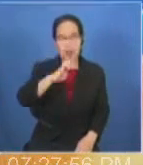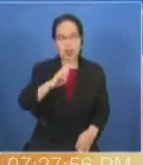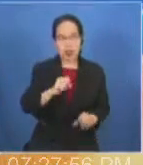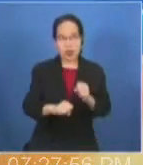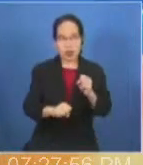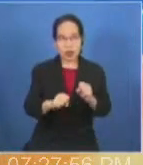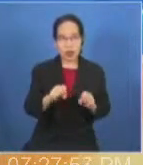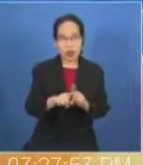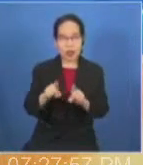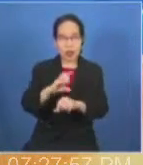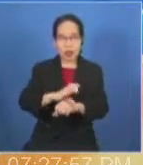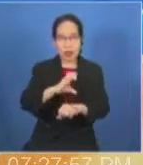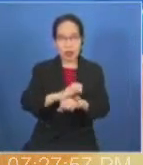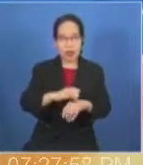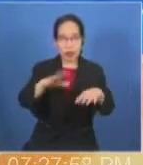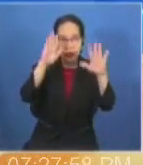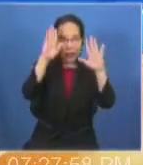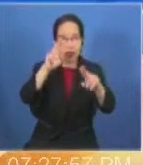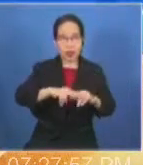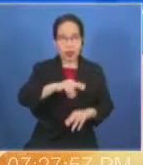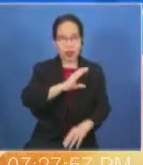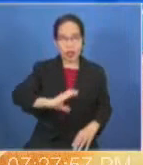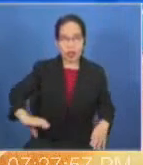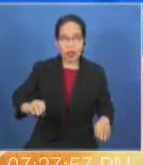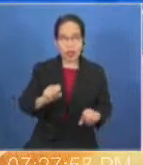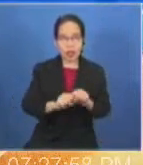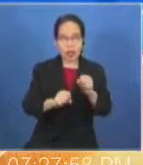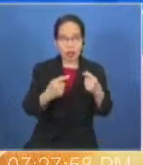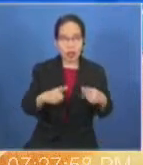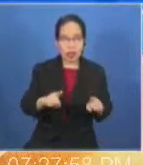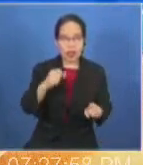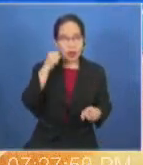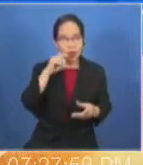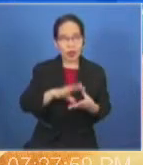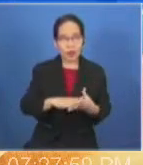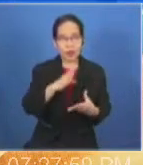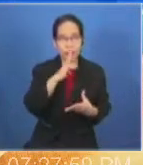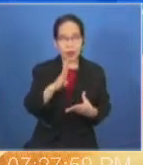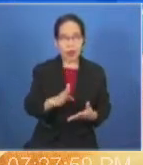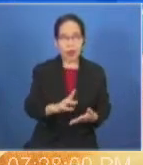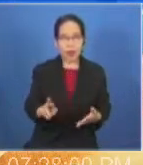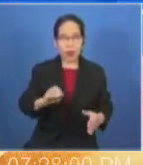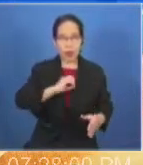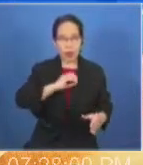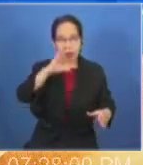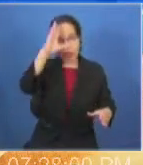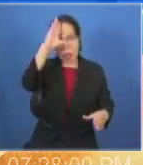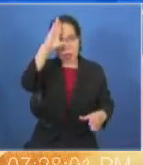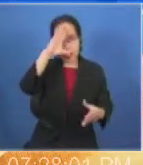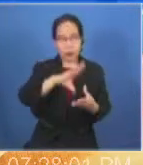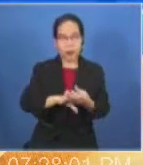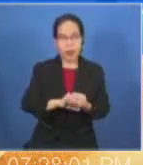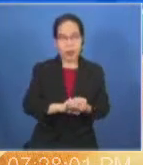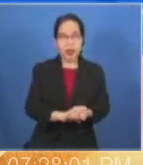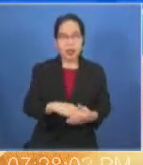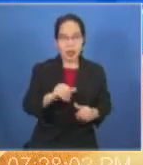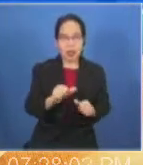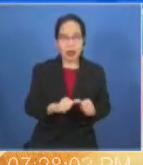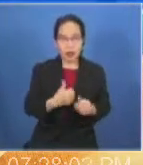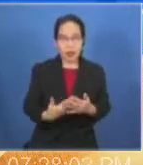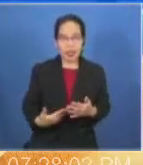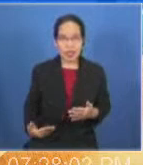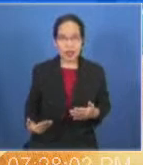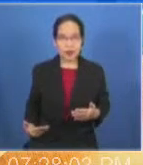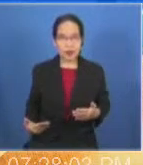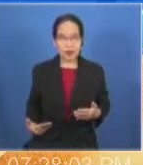5:24, as the church is subject unto Christ, so let the wives be to their own husbands